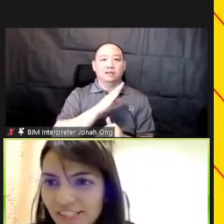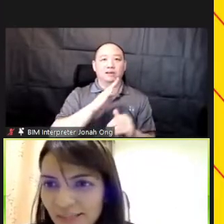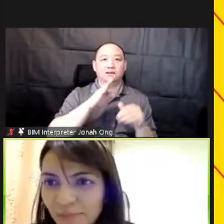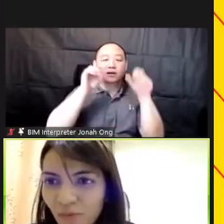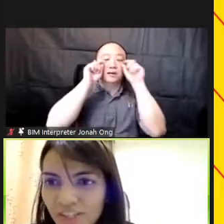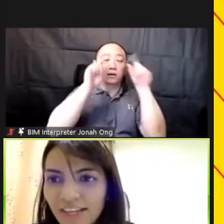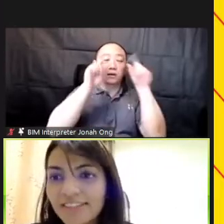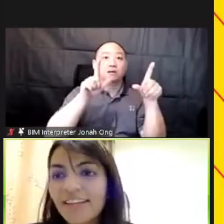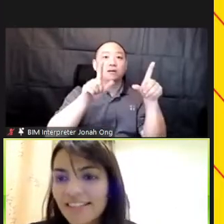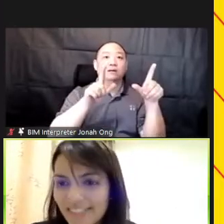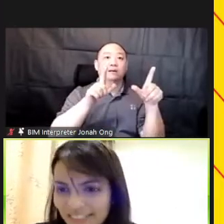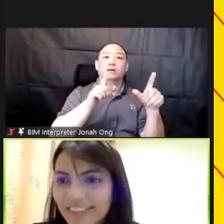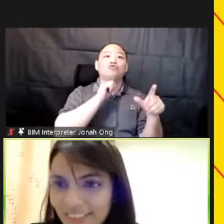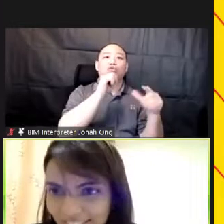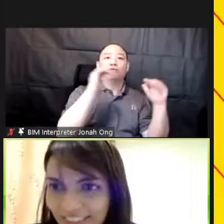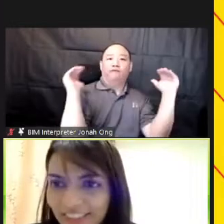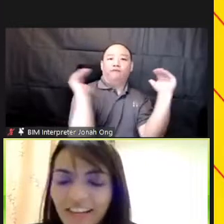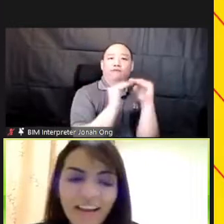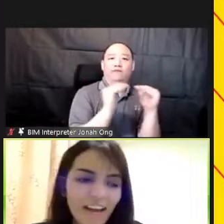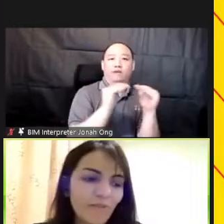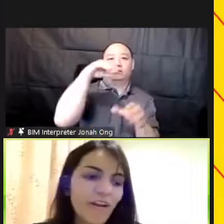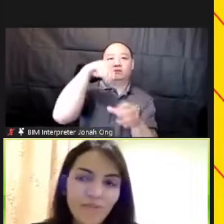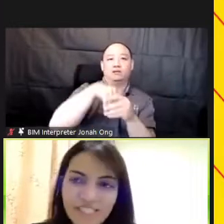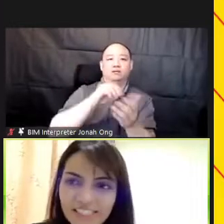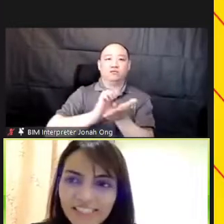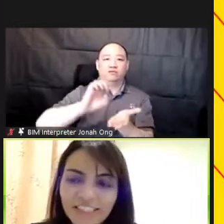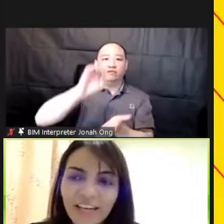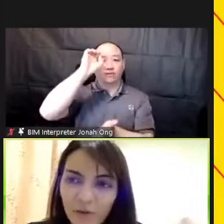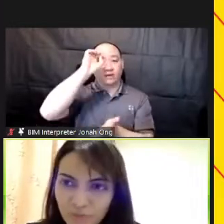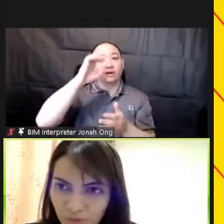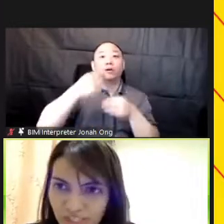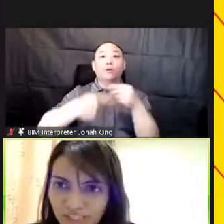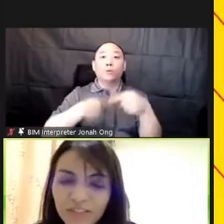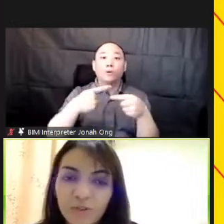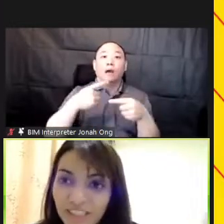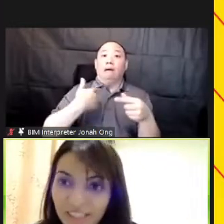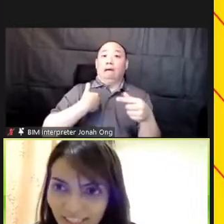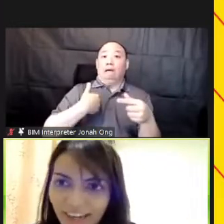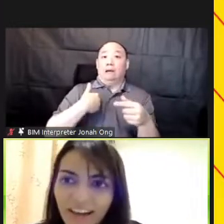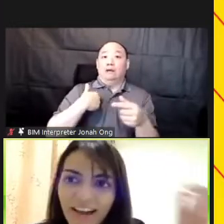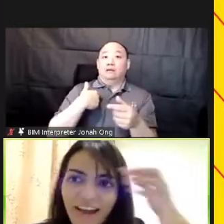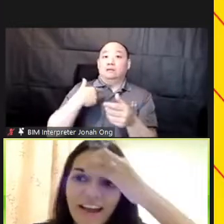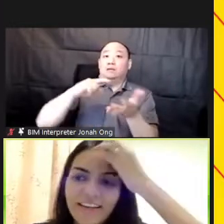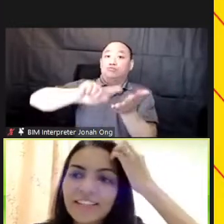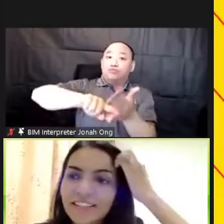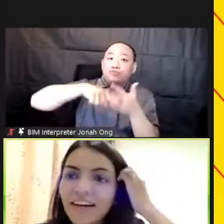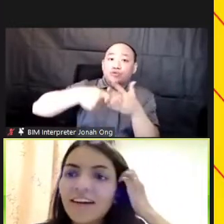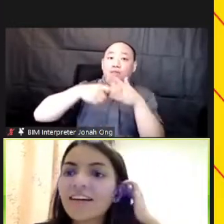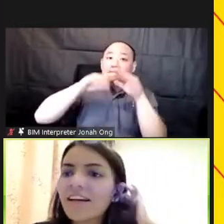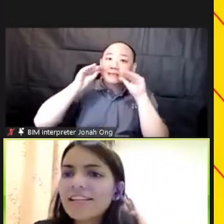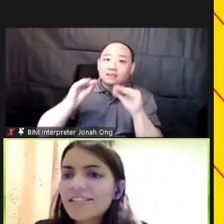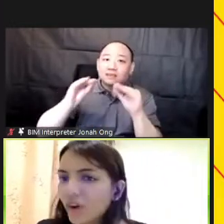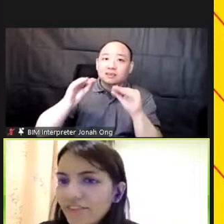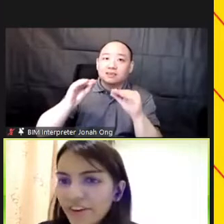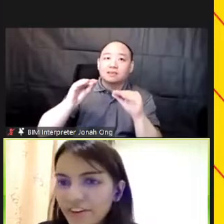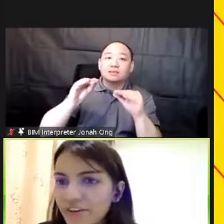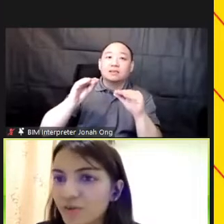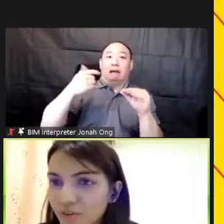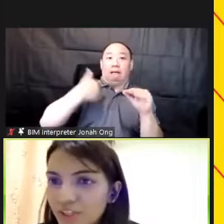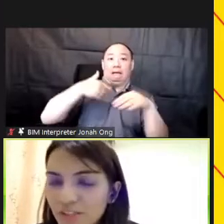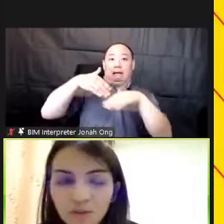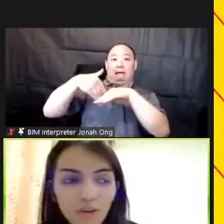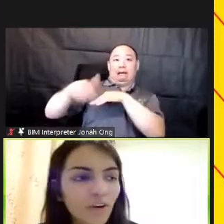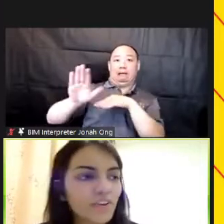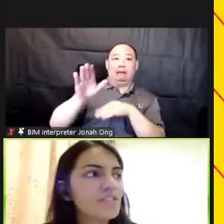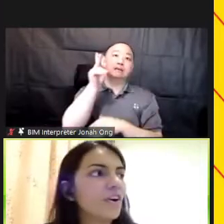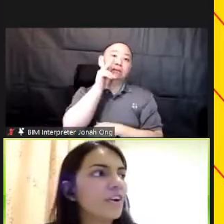education system was until I started teaching. And when I was teaching, I was posted to Kedah. And Kedah is not a very